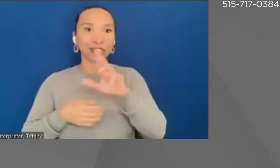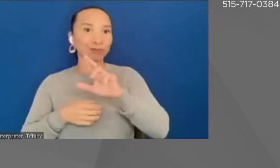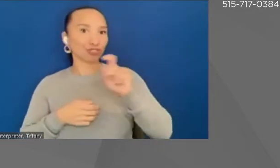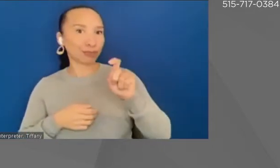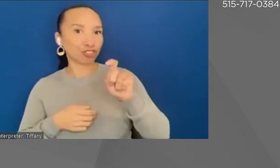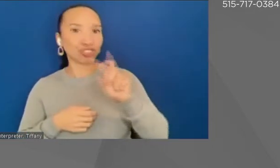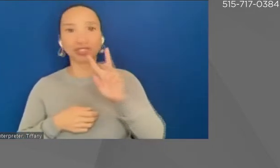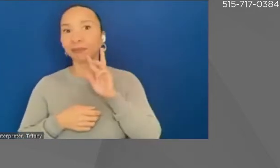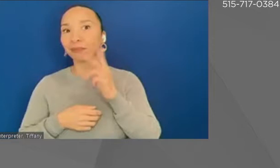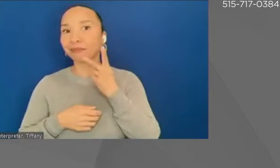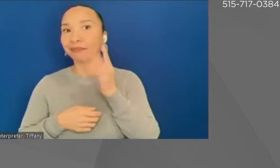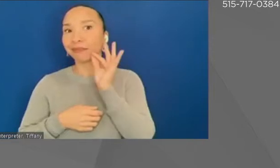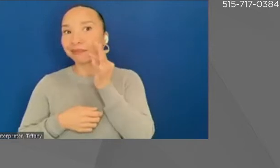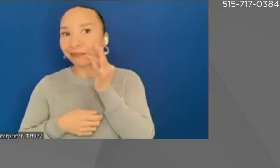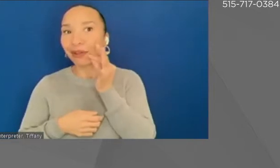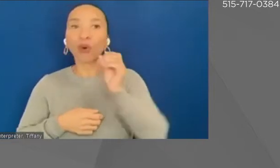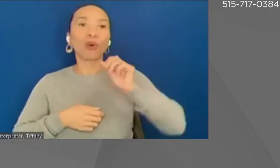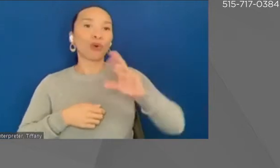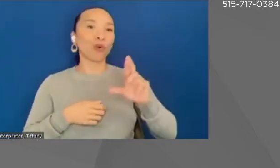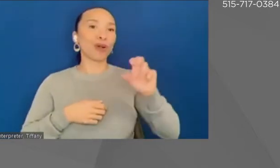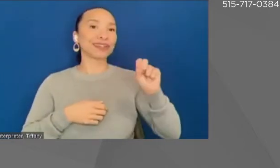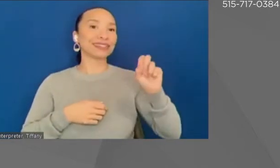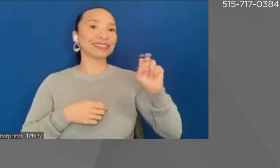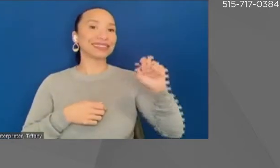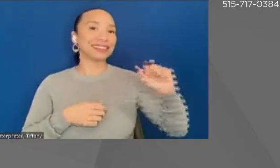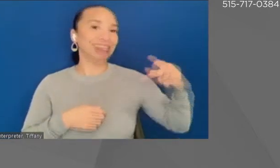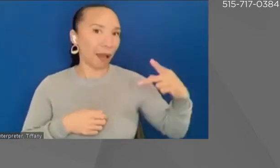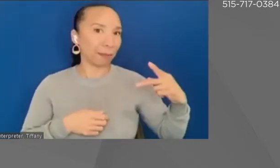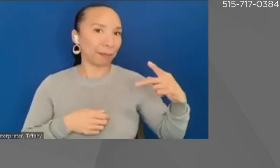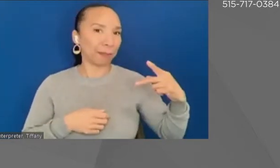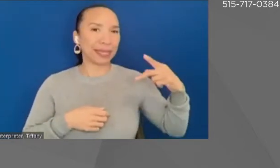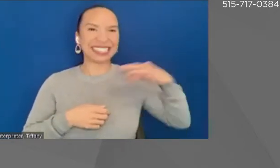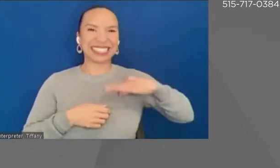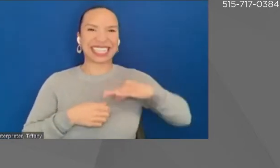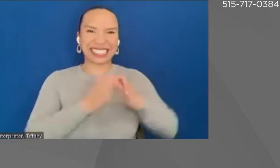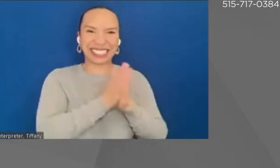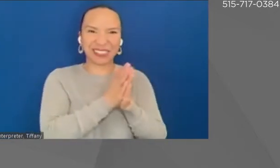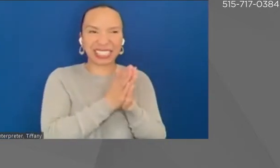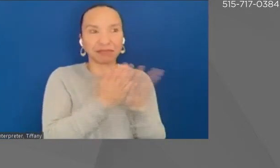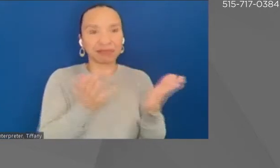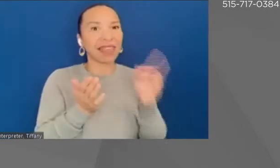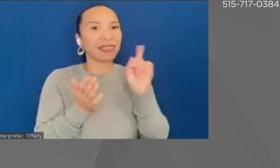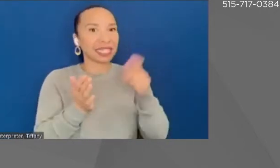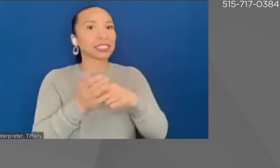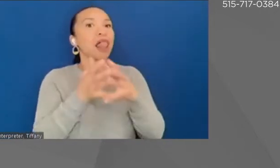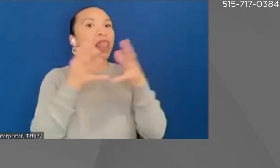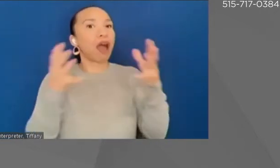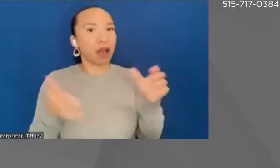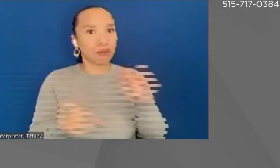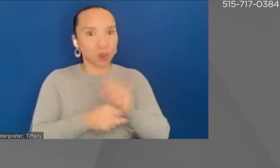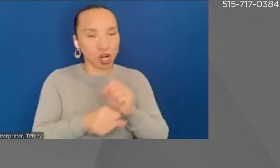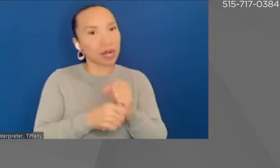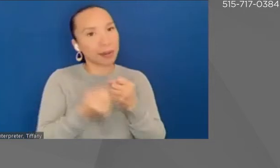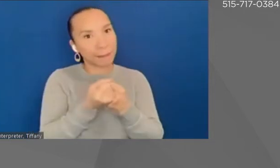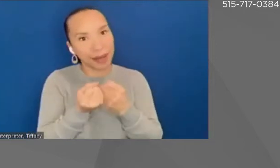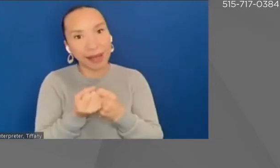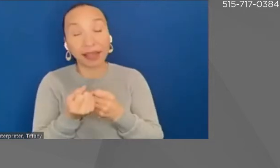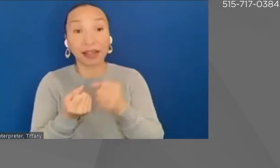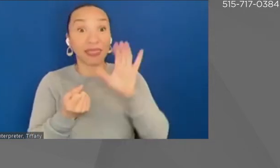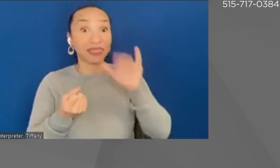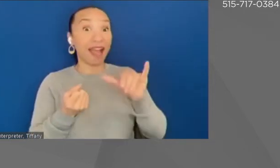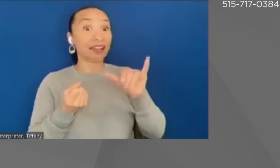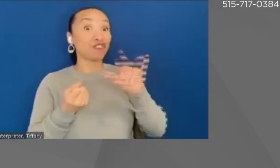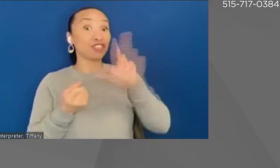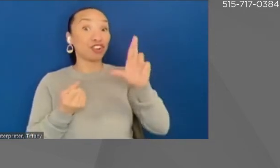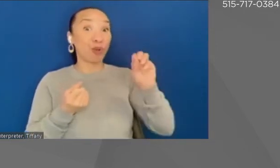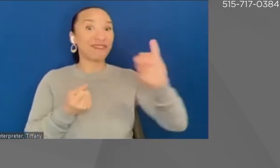SNAP incentives, that takes a lot of work within itself and a lot of buy-in and return on investment is always a good way to show that. Ms.